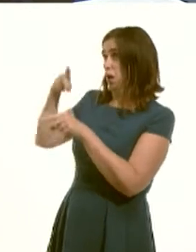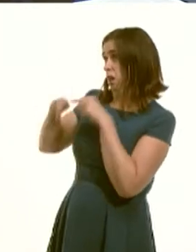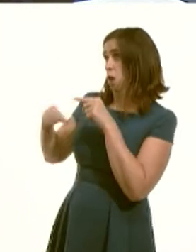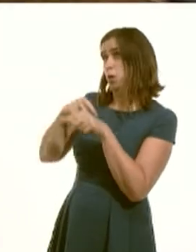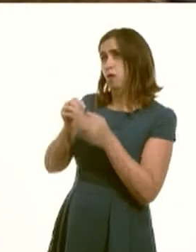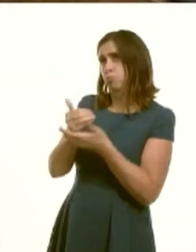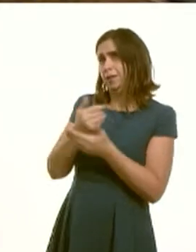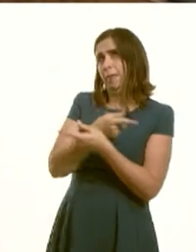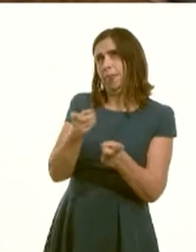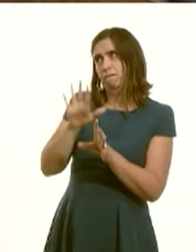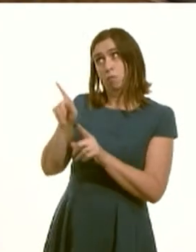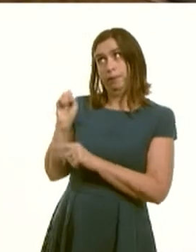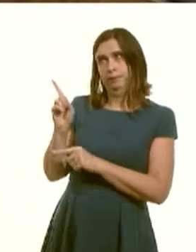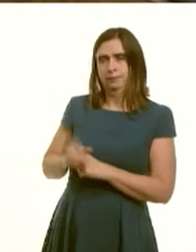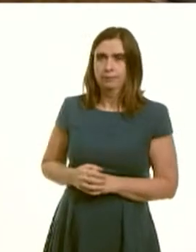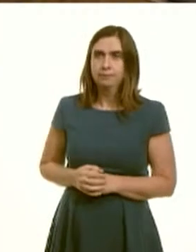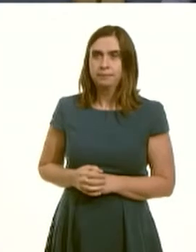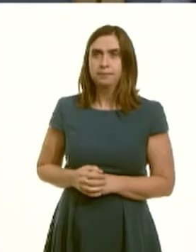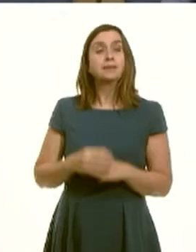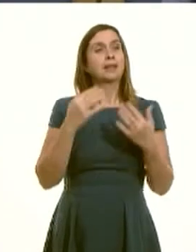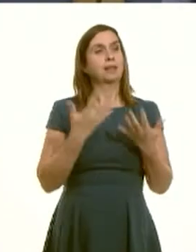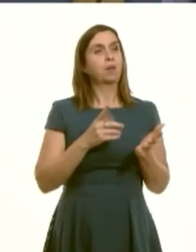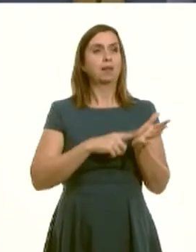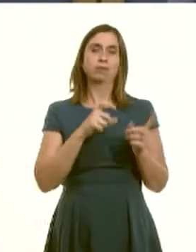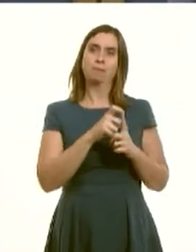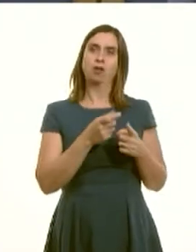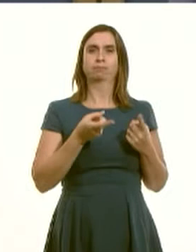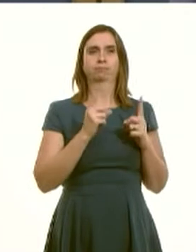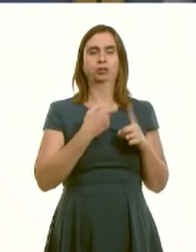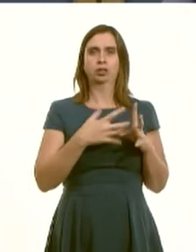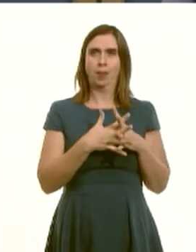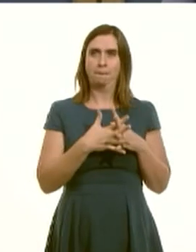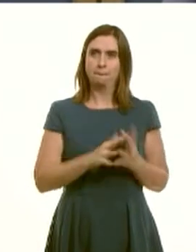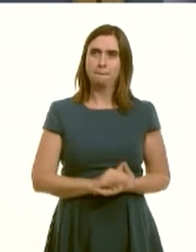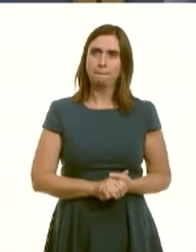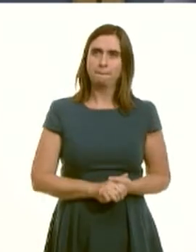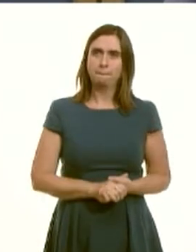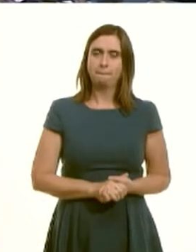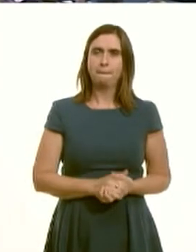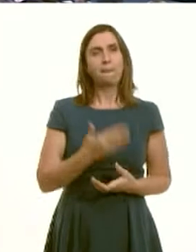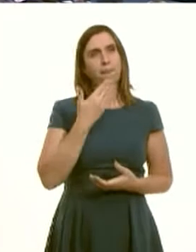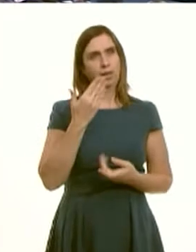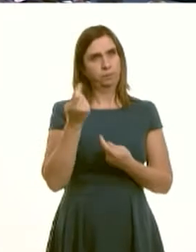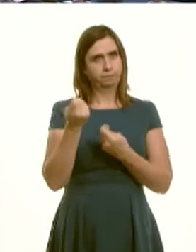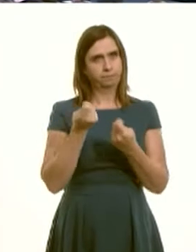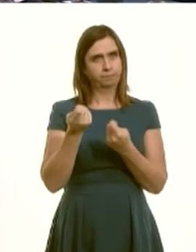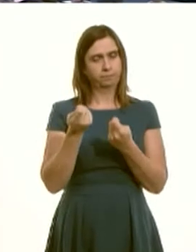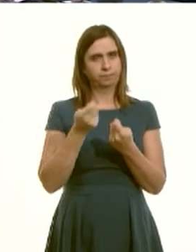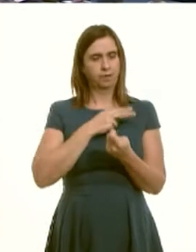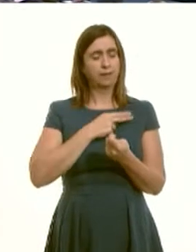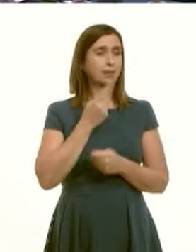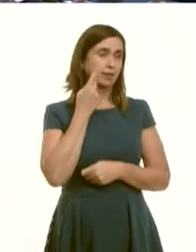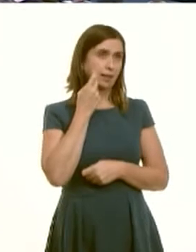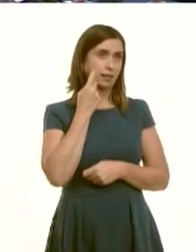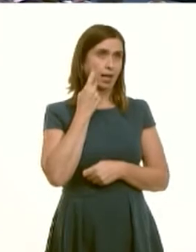We now move to questions from the Leader of the Liberal Democrats, Kirsty Williams. Thank you, Presiding Officer. First Minister, yesterday